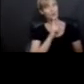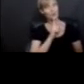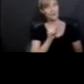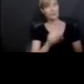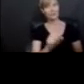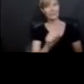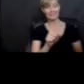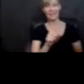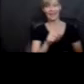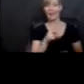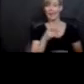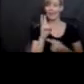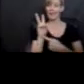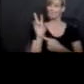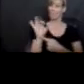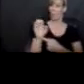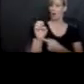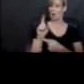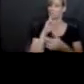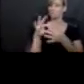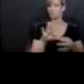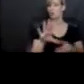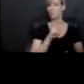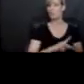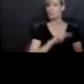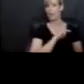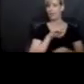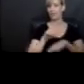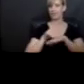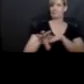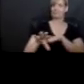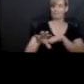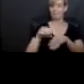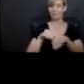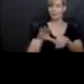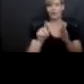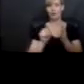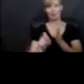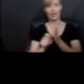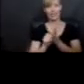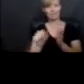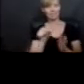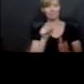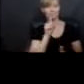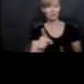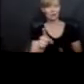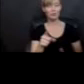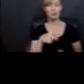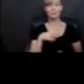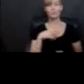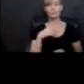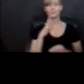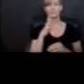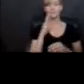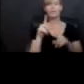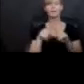of voice in general, right? Like that your personality comes through in what you write and depending on what you're